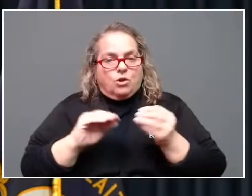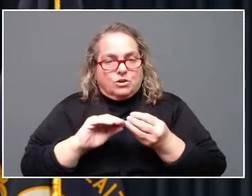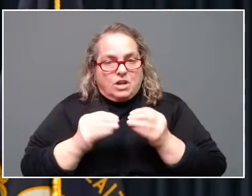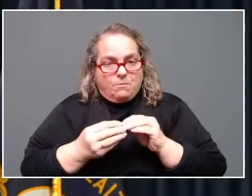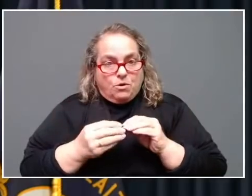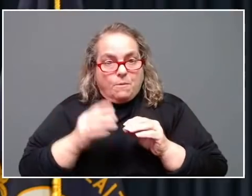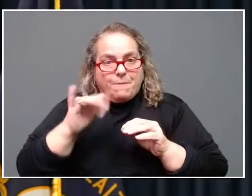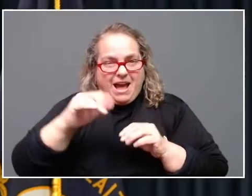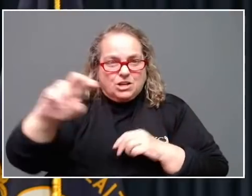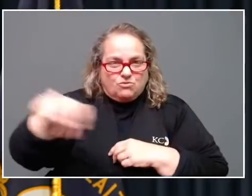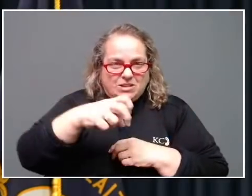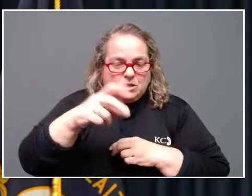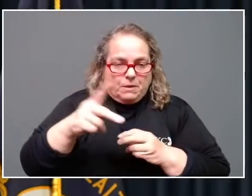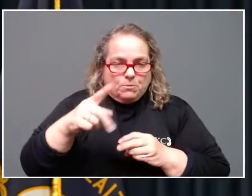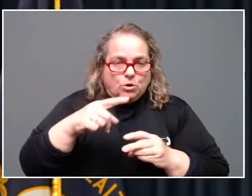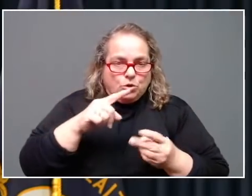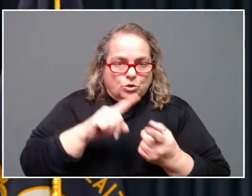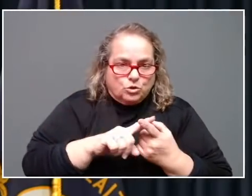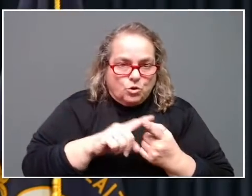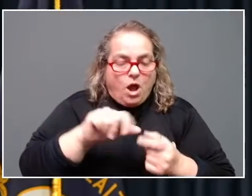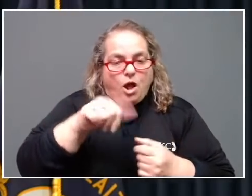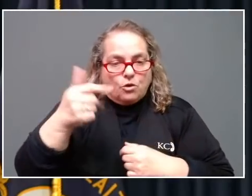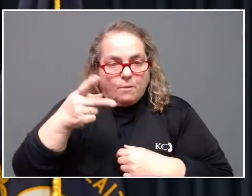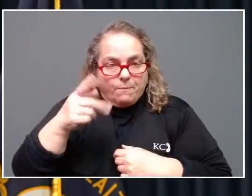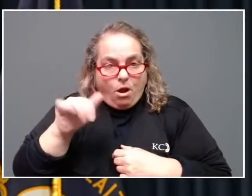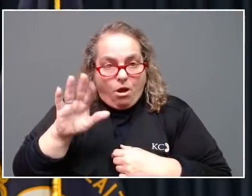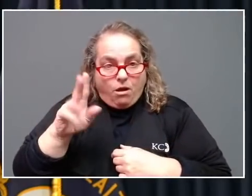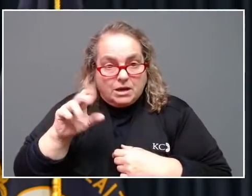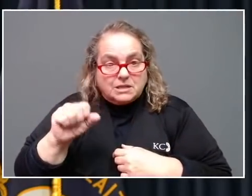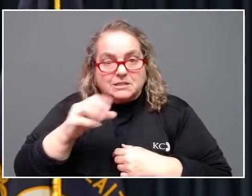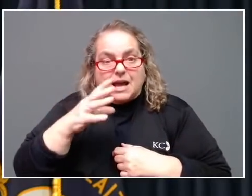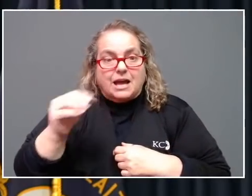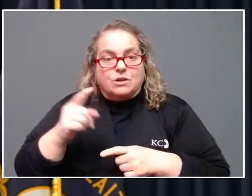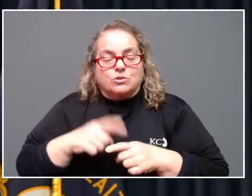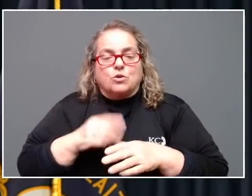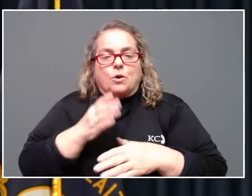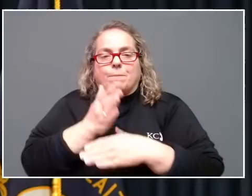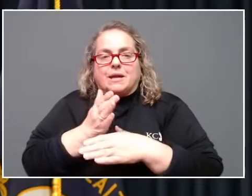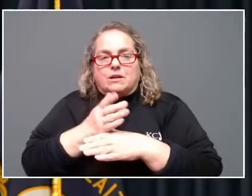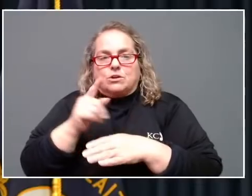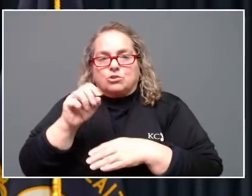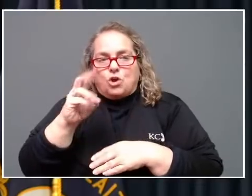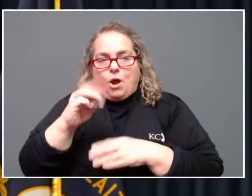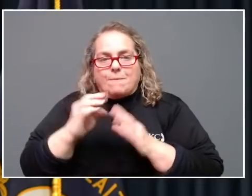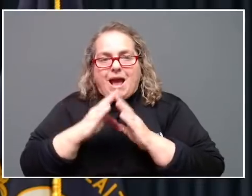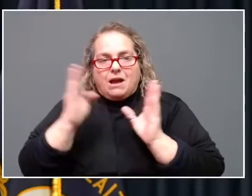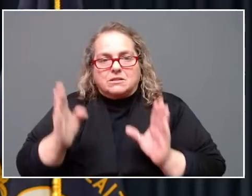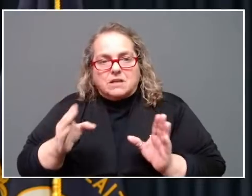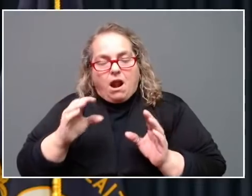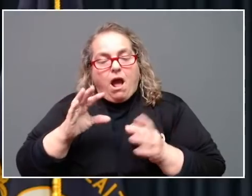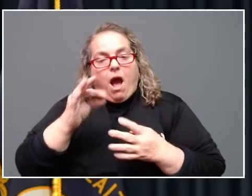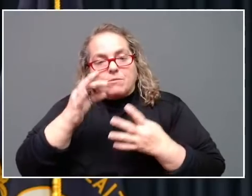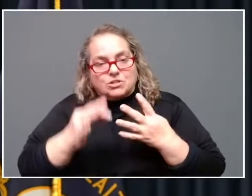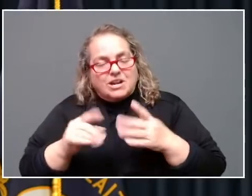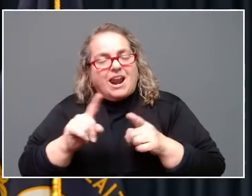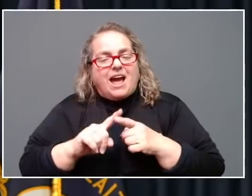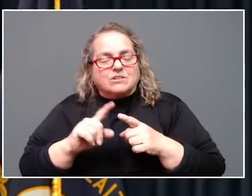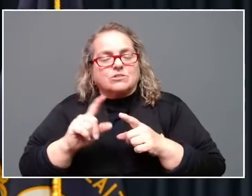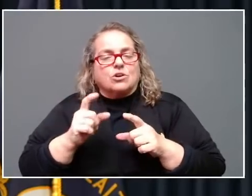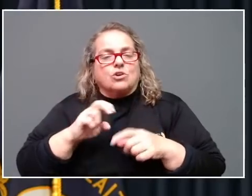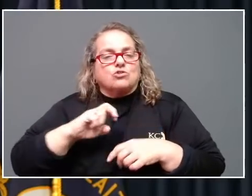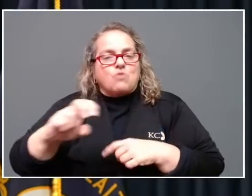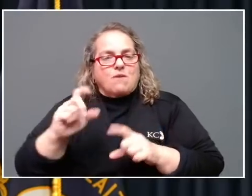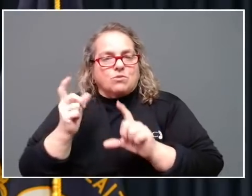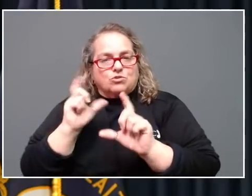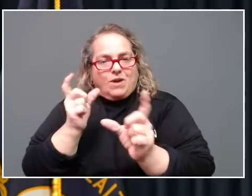both to other parks and to midterm housing options such as the travel trailers and cottages, both of